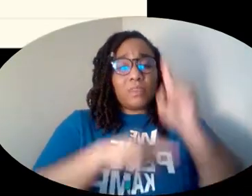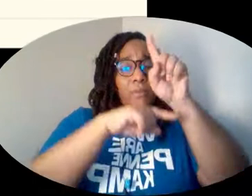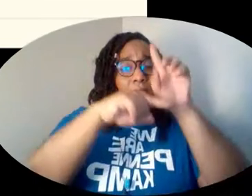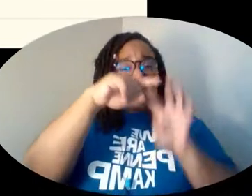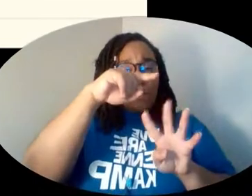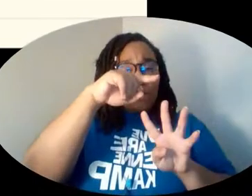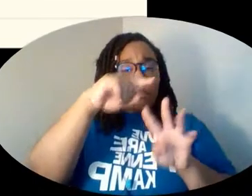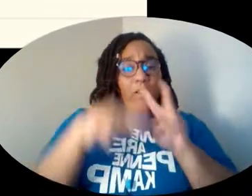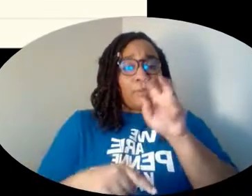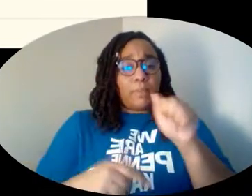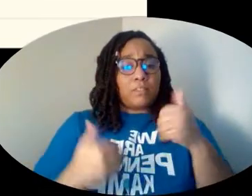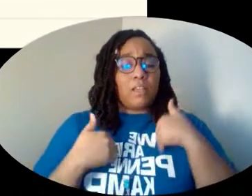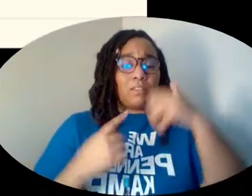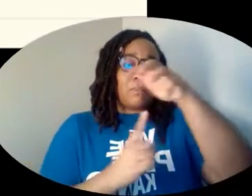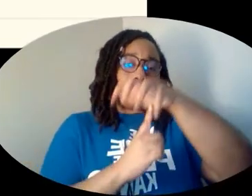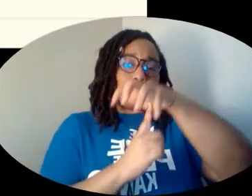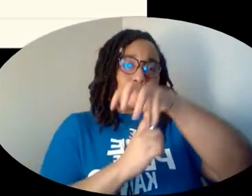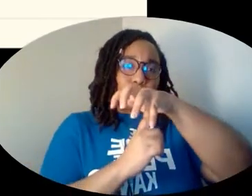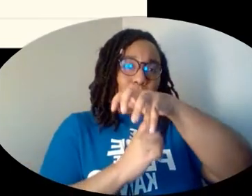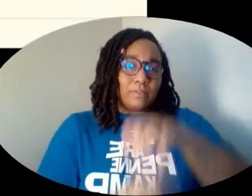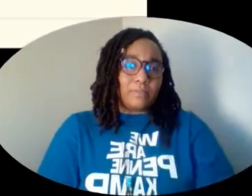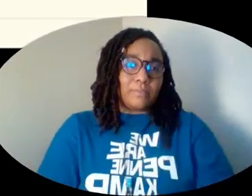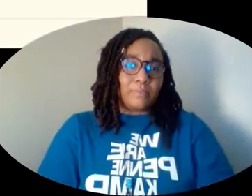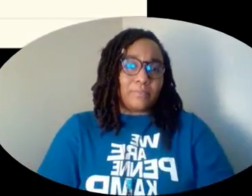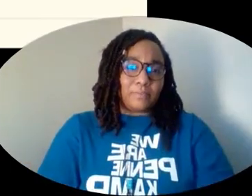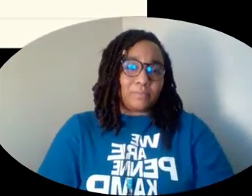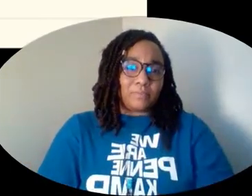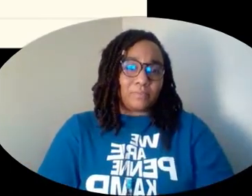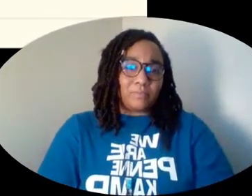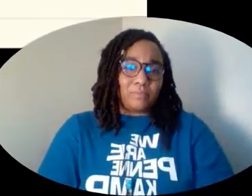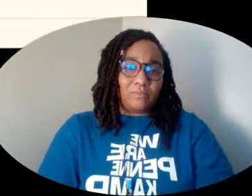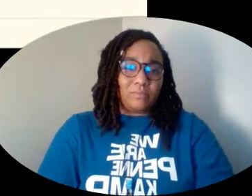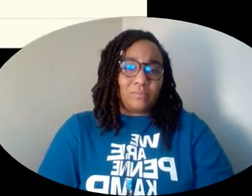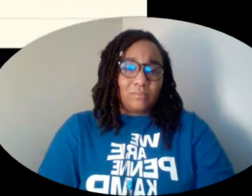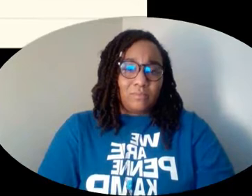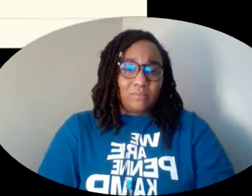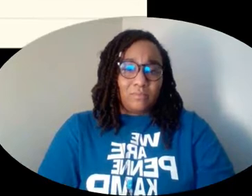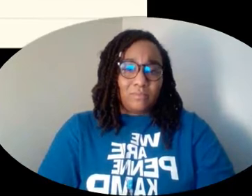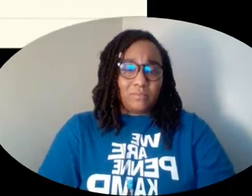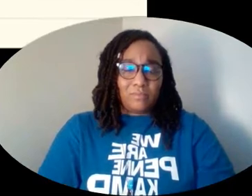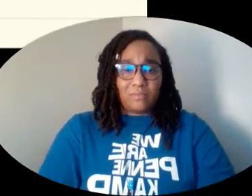1/4 or 1/4 of the pizza has mushrooms.